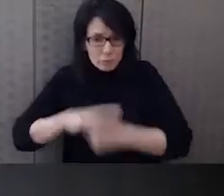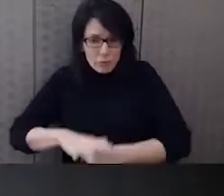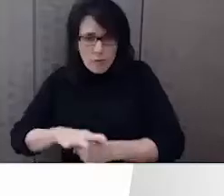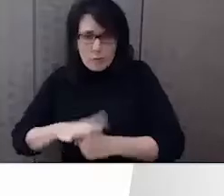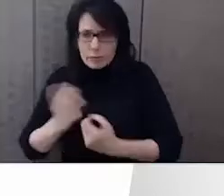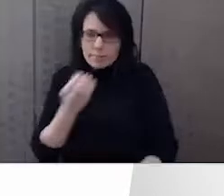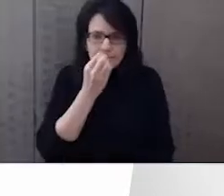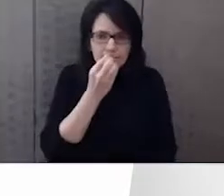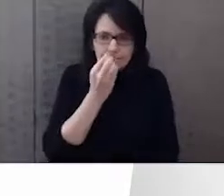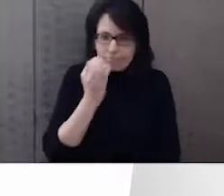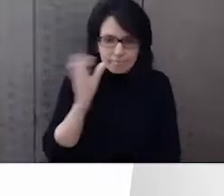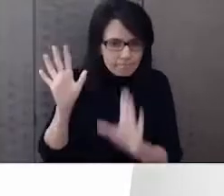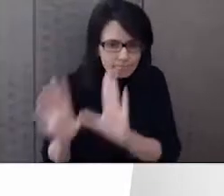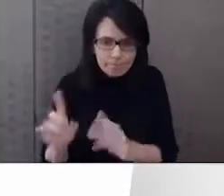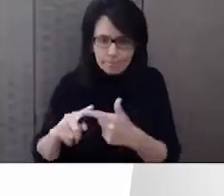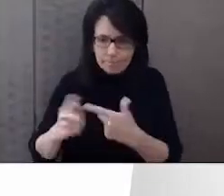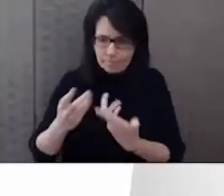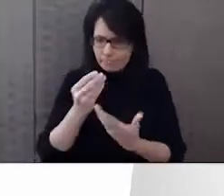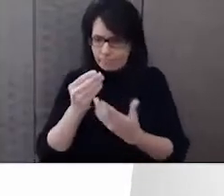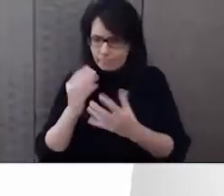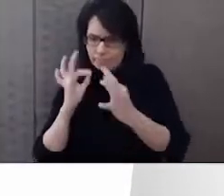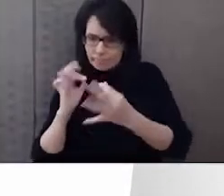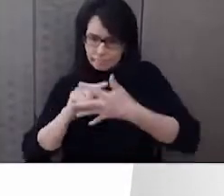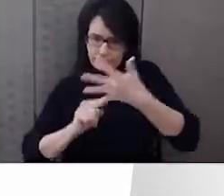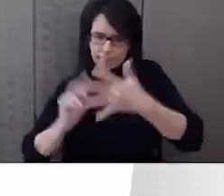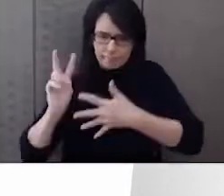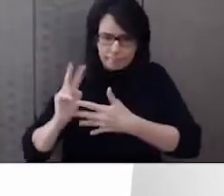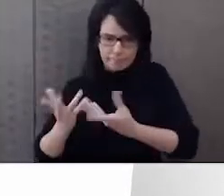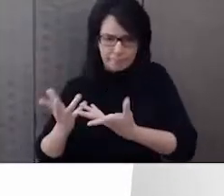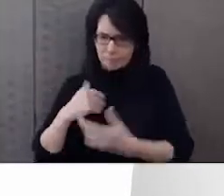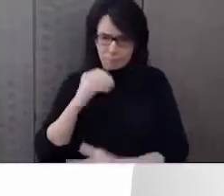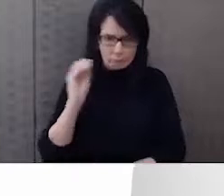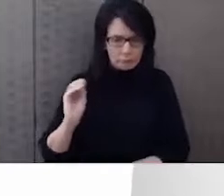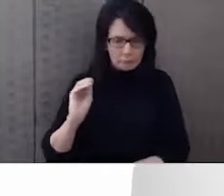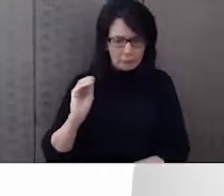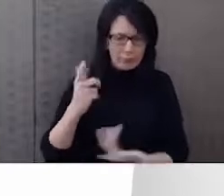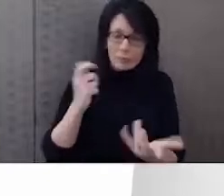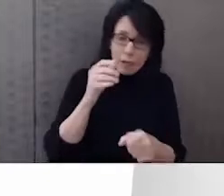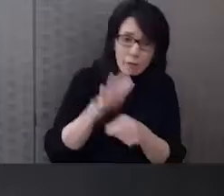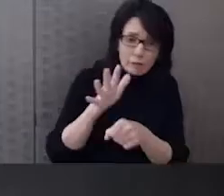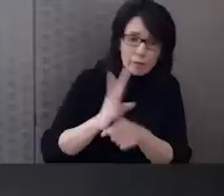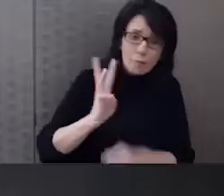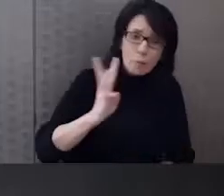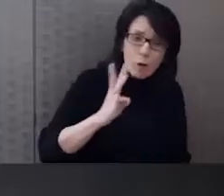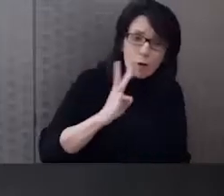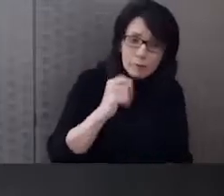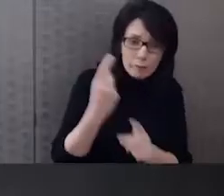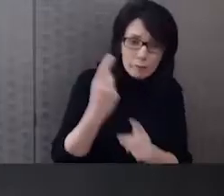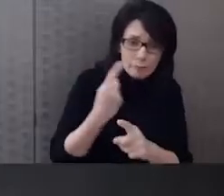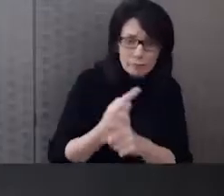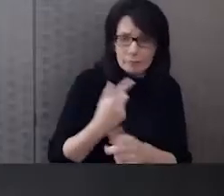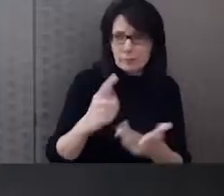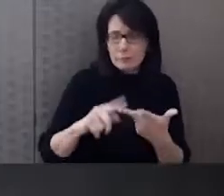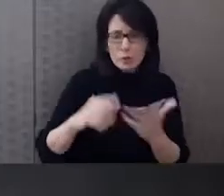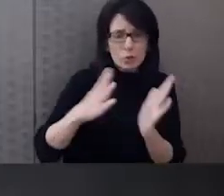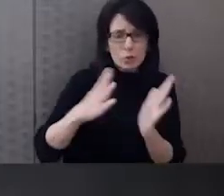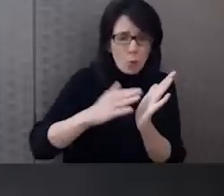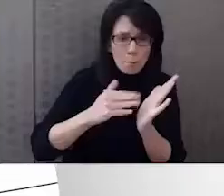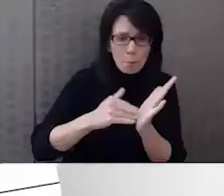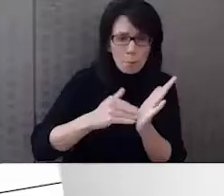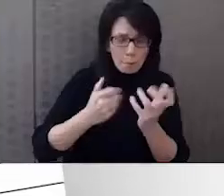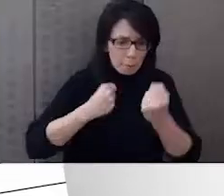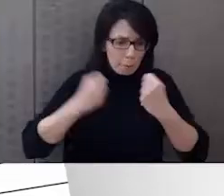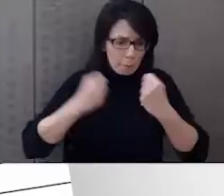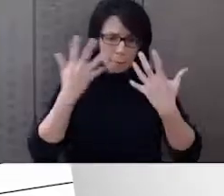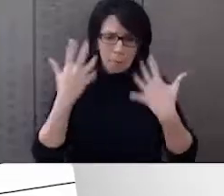nutrition. You combine that with lack of access to adequate soap and water, and this is where infectious diseases really thrive.